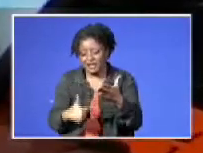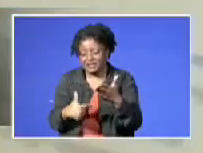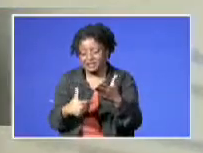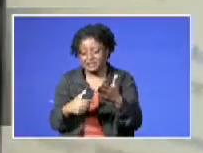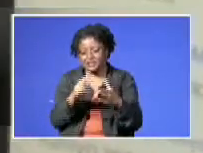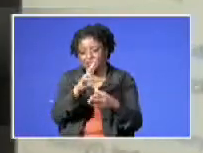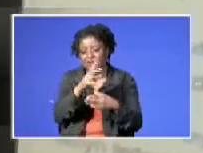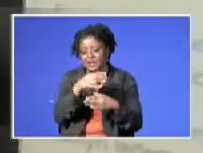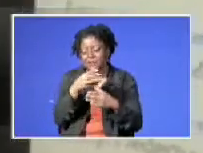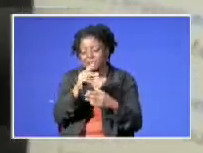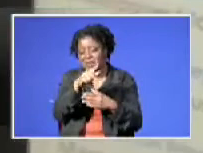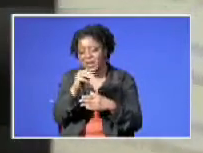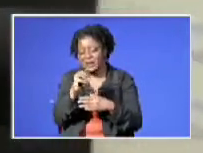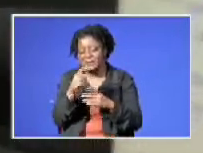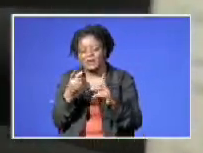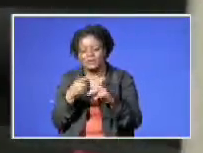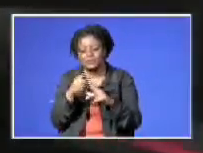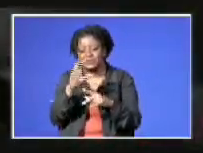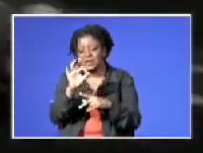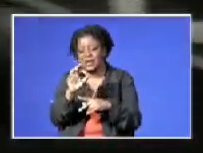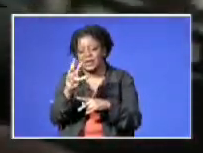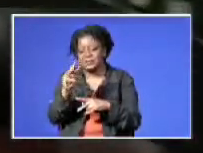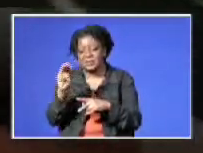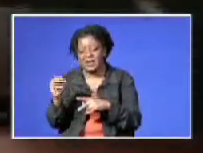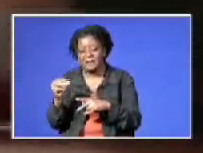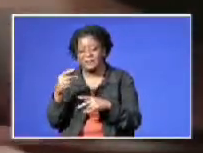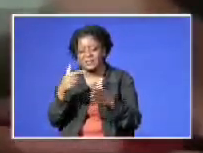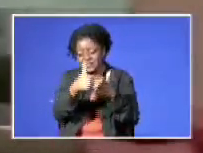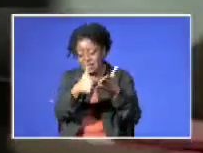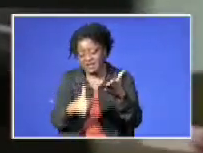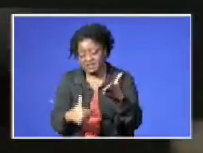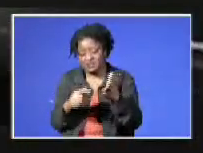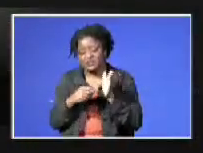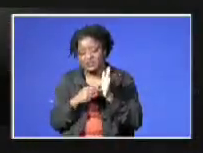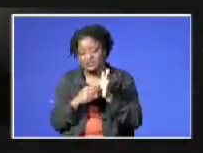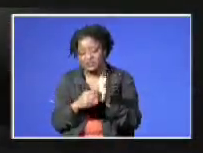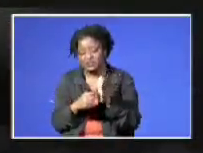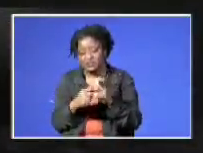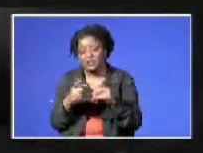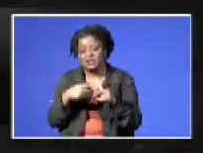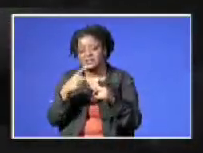lessons will air until the final days of exams, which is Friday, August 14th.